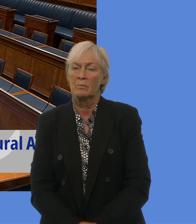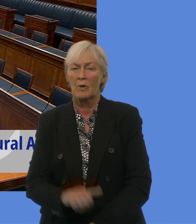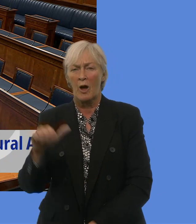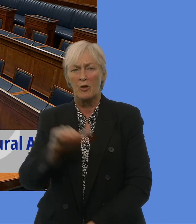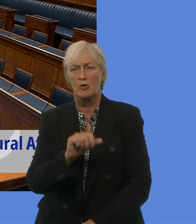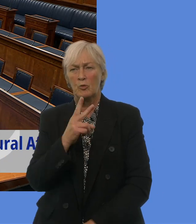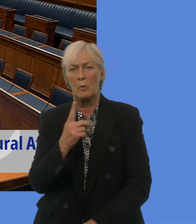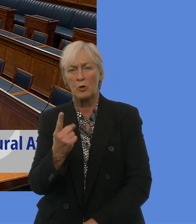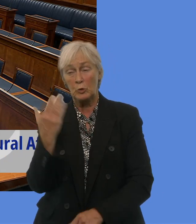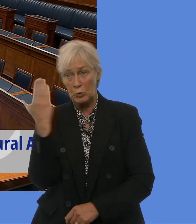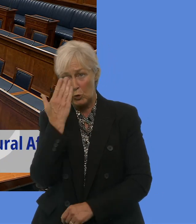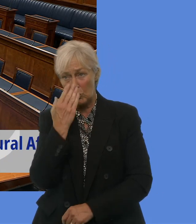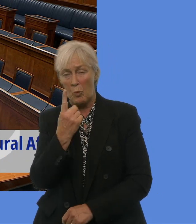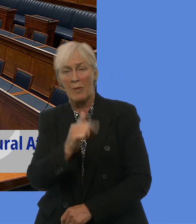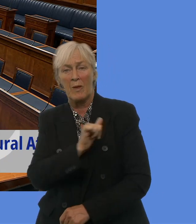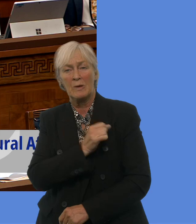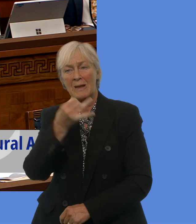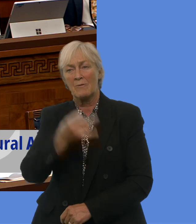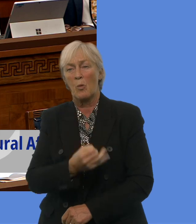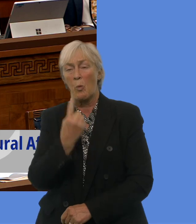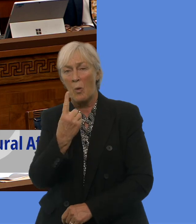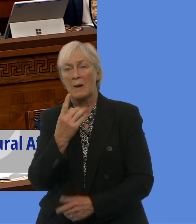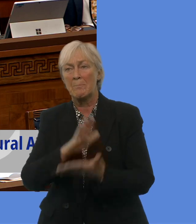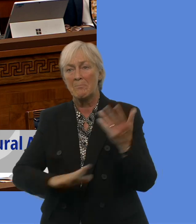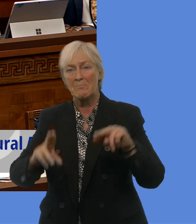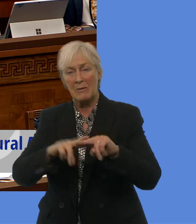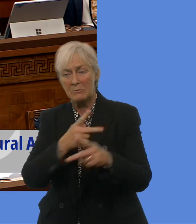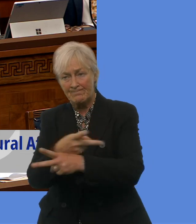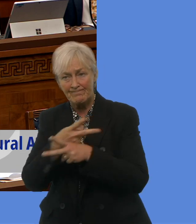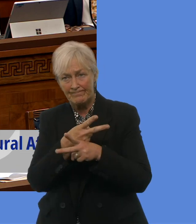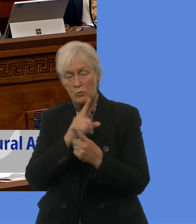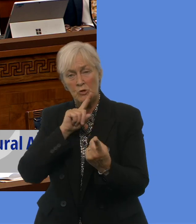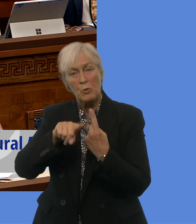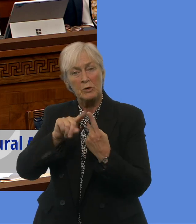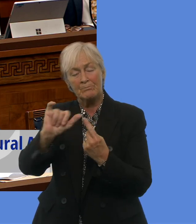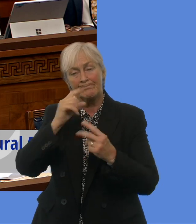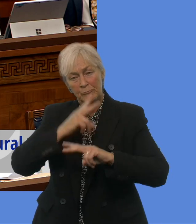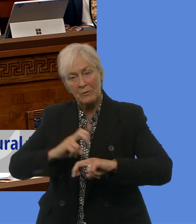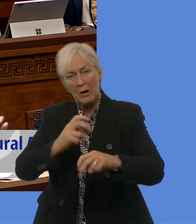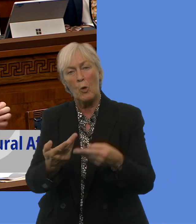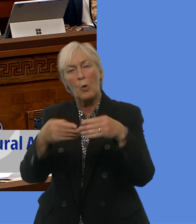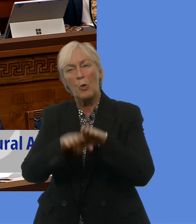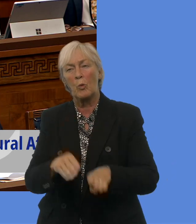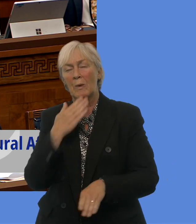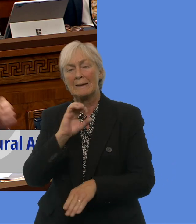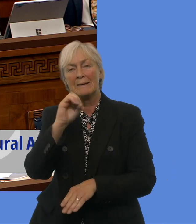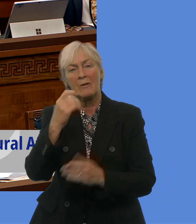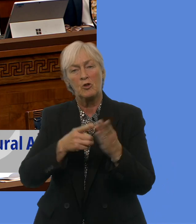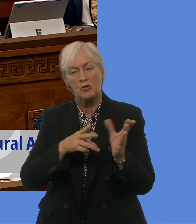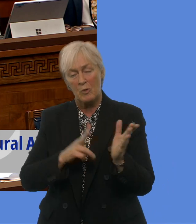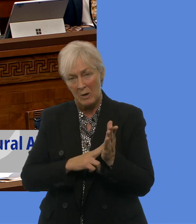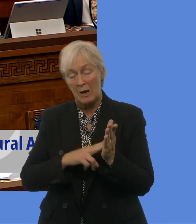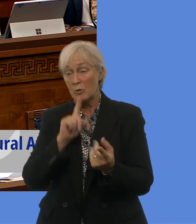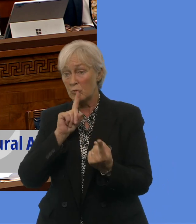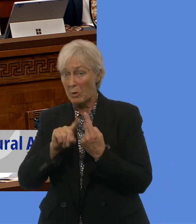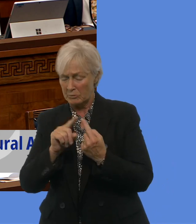121 schools and 1,701 parents or guardians responded to the survey, which closed on the 10th of January of this year. Responses are